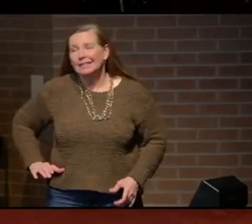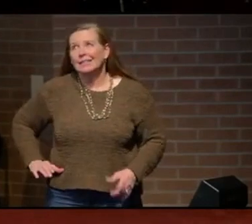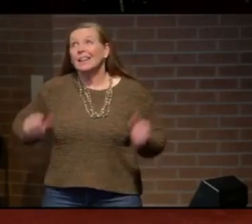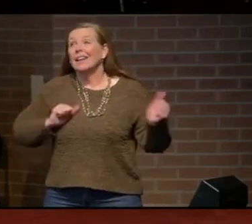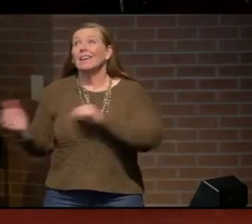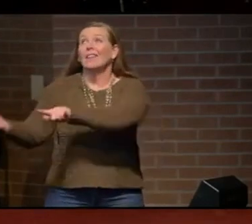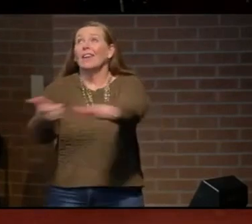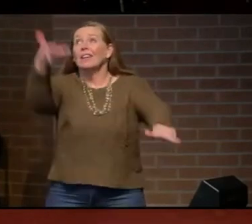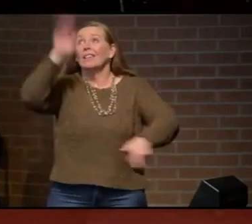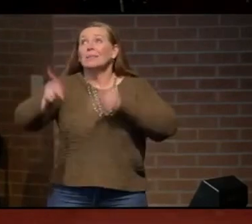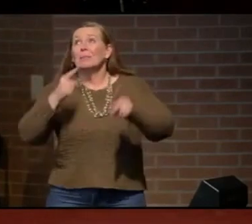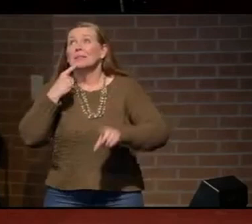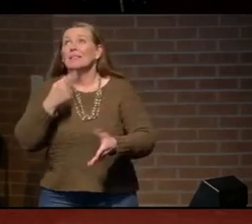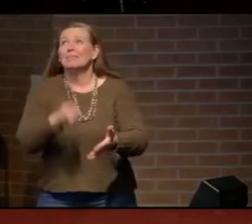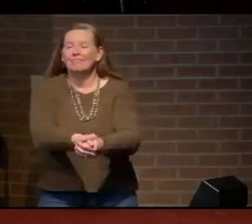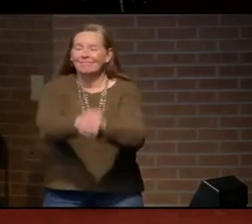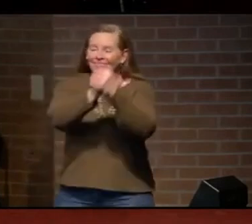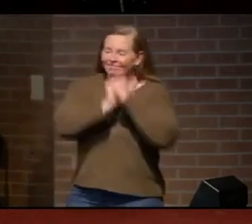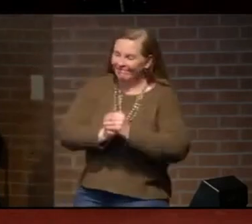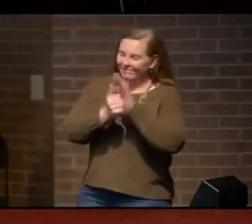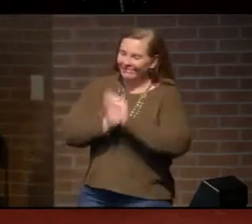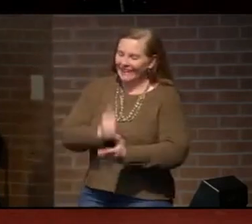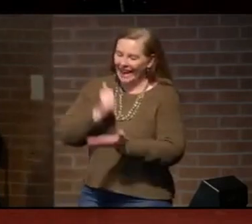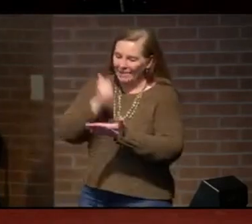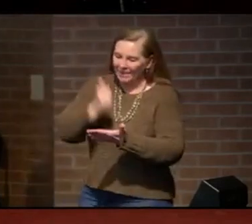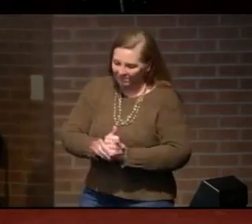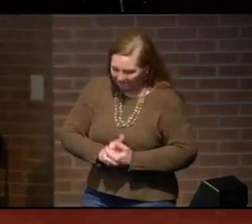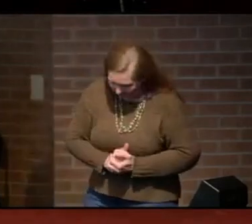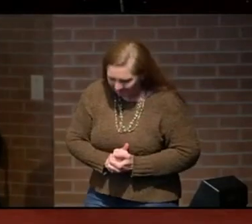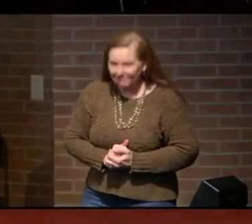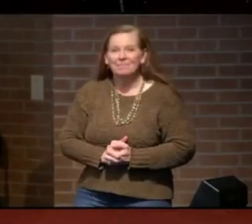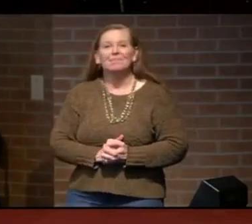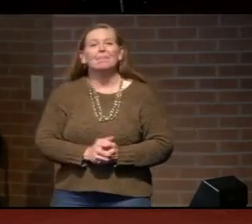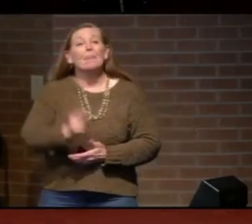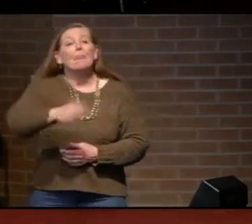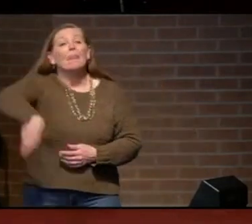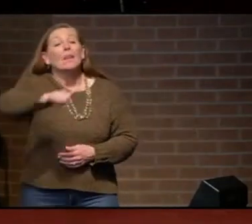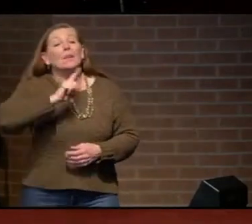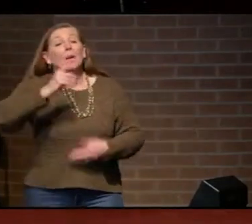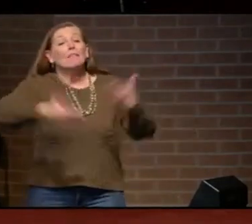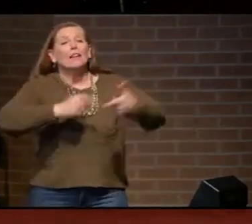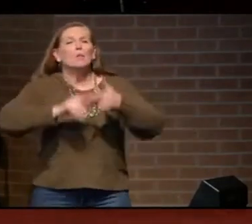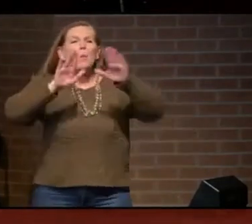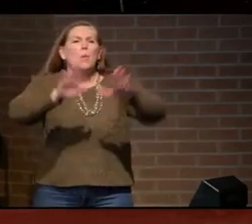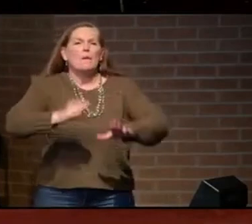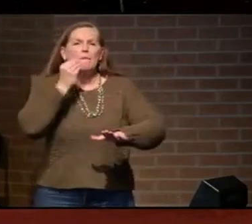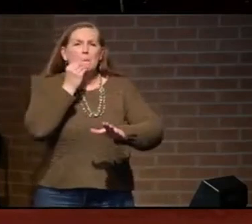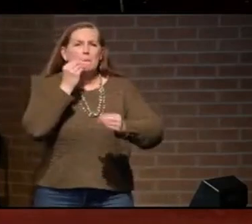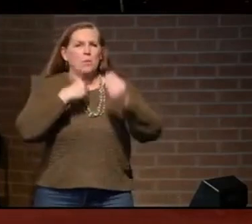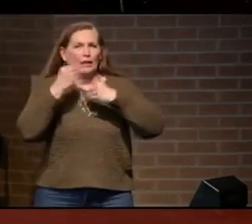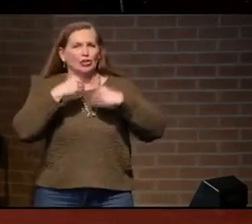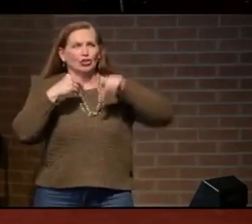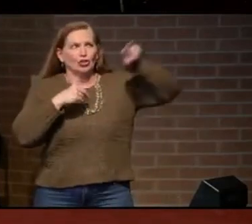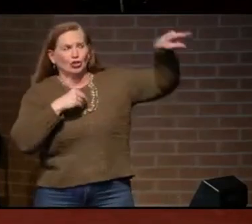God's people said, amen. Amen. You are invited to a wonderful brunch right